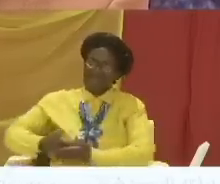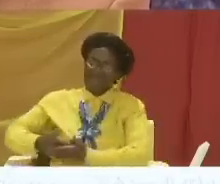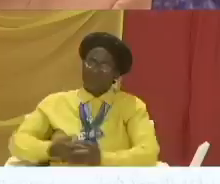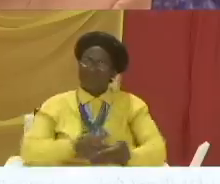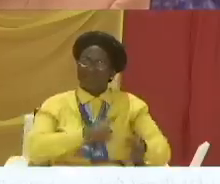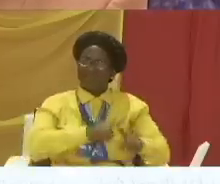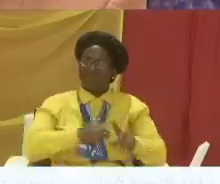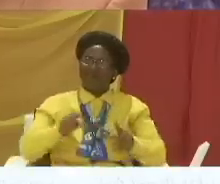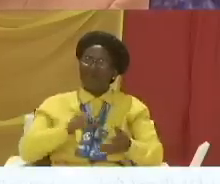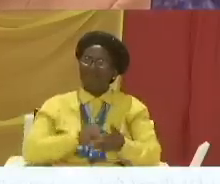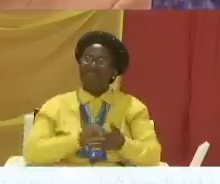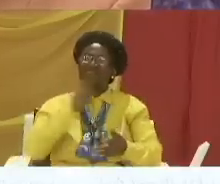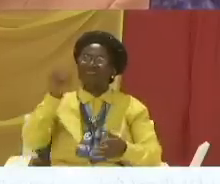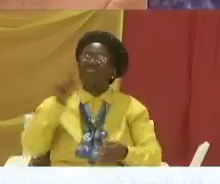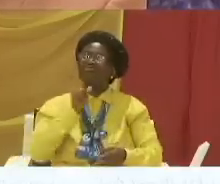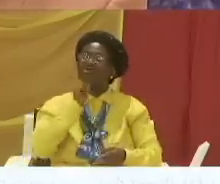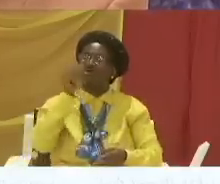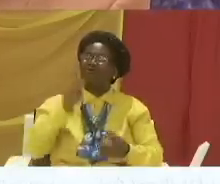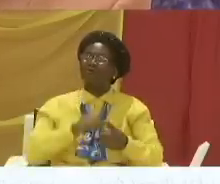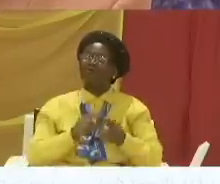To show God that